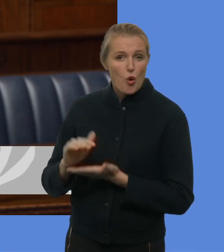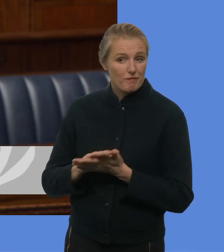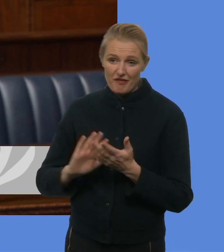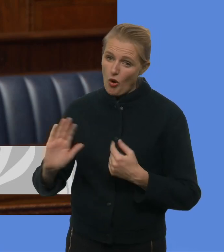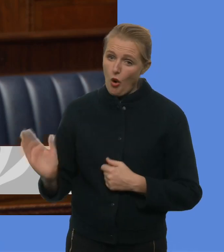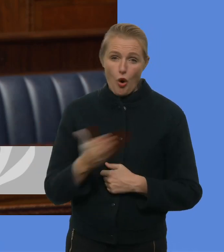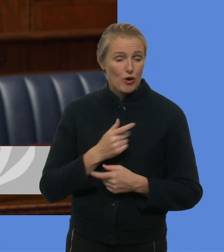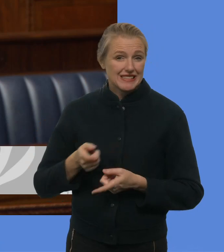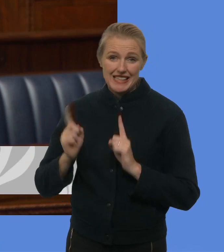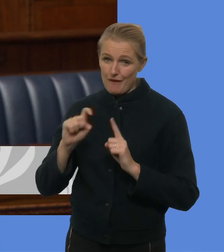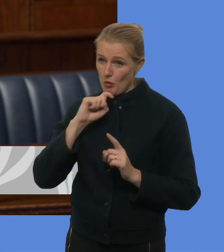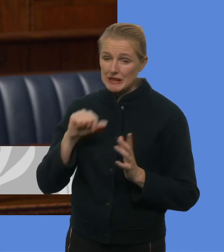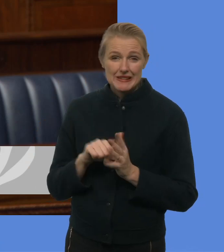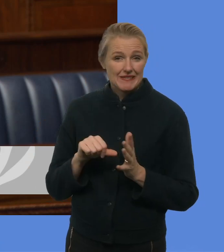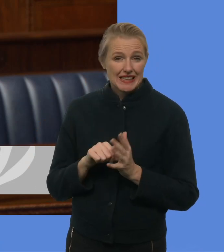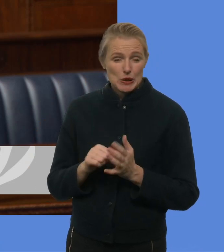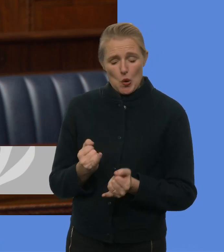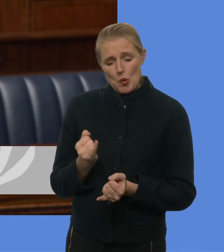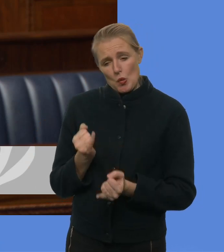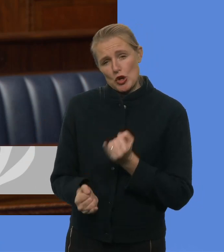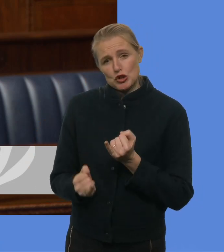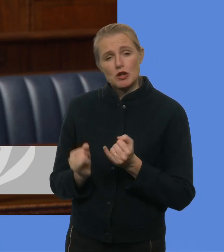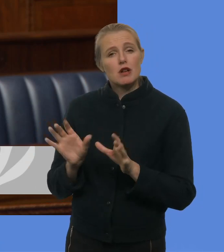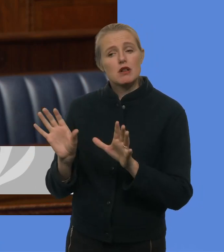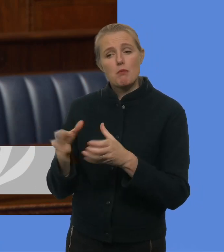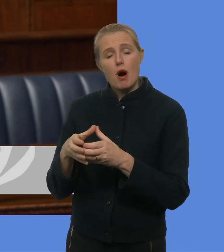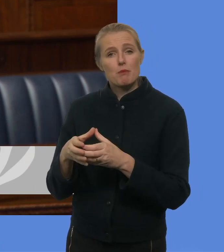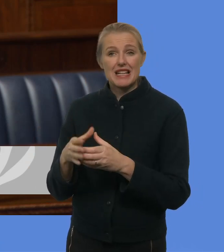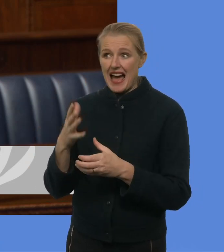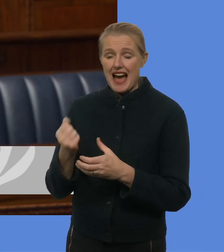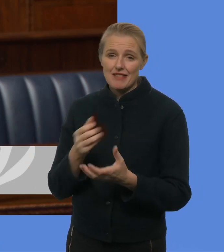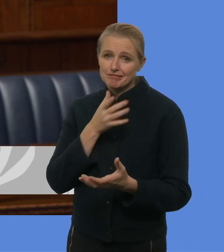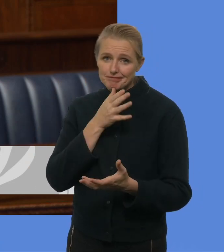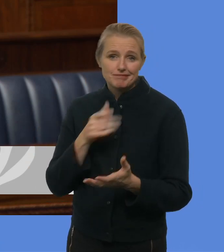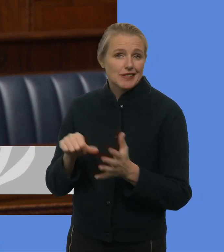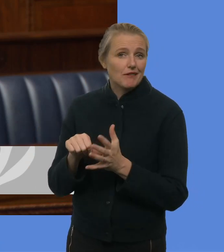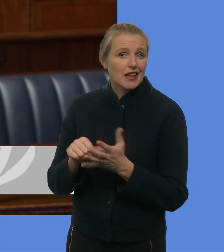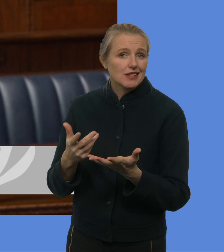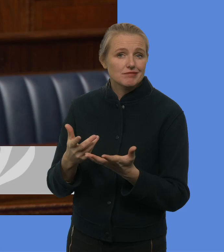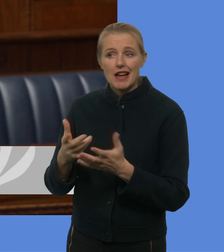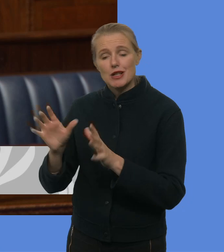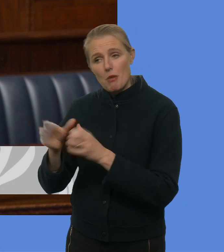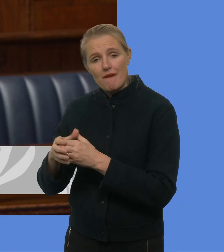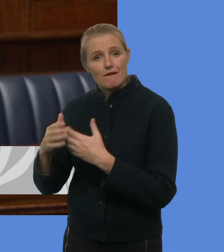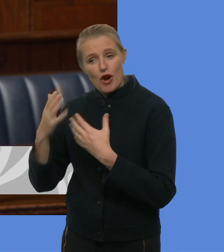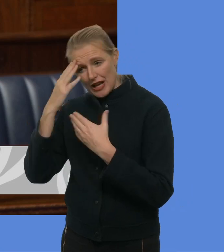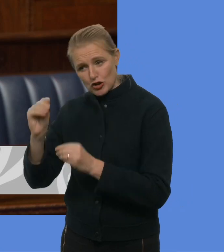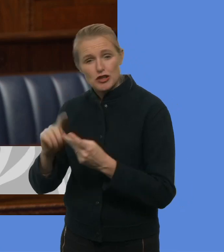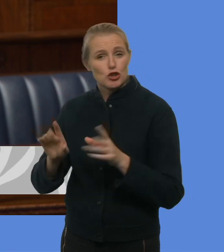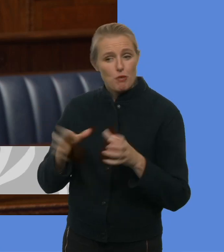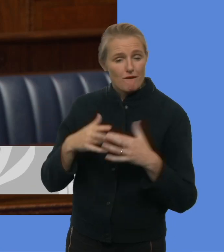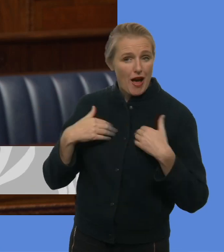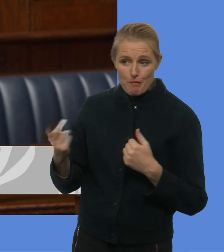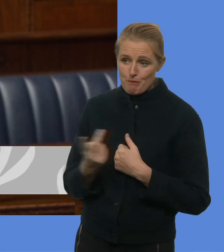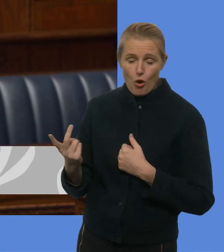for those departments that have a significant public sector pay pressure, and that included the Department of Education and the Department of Health. I